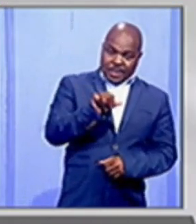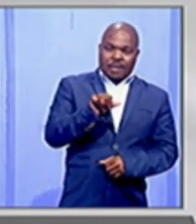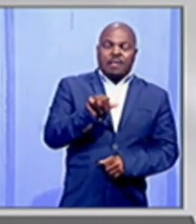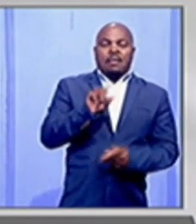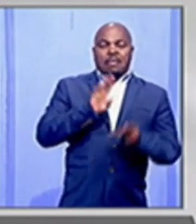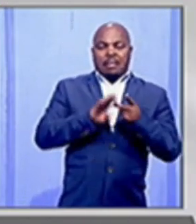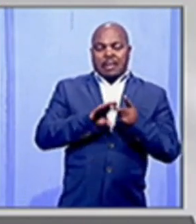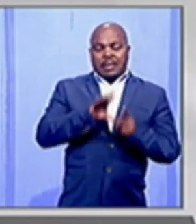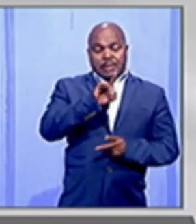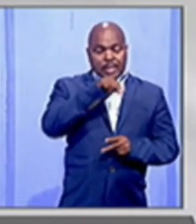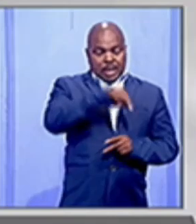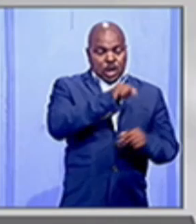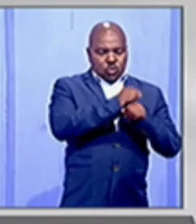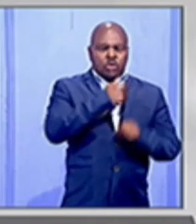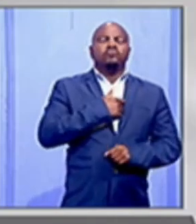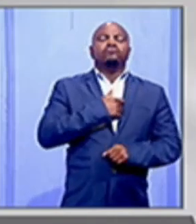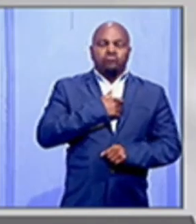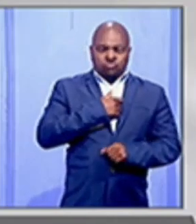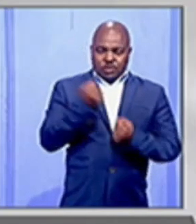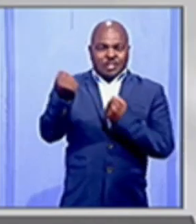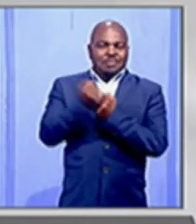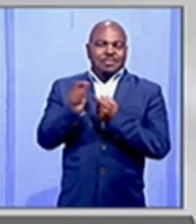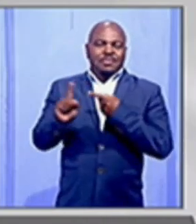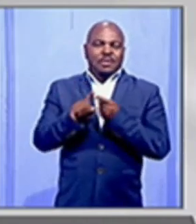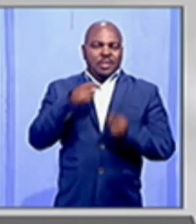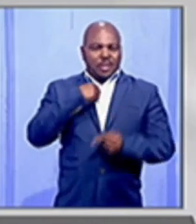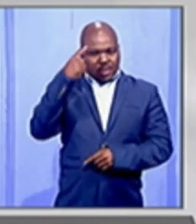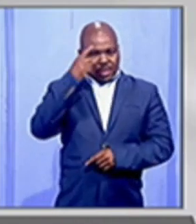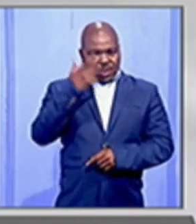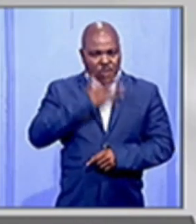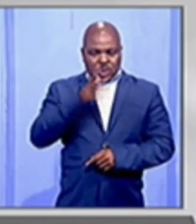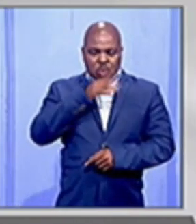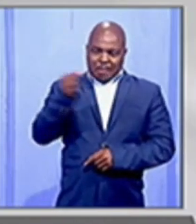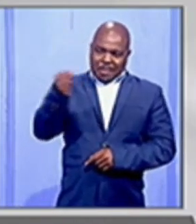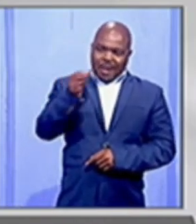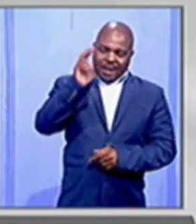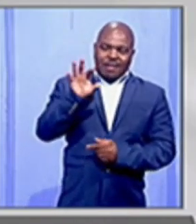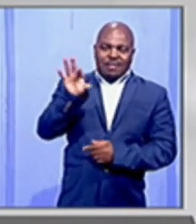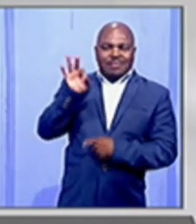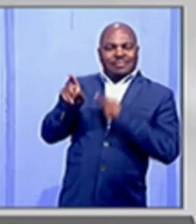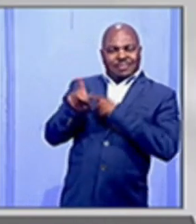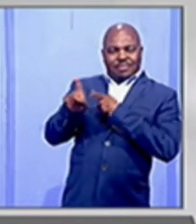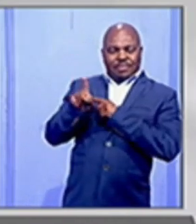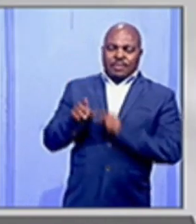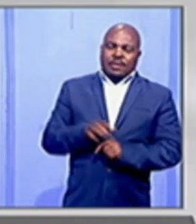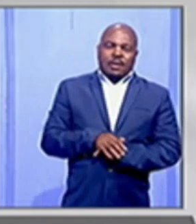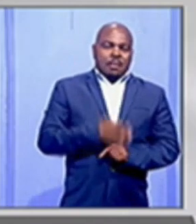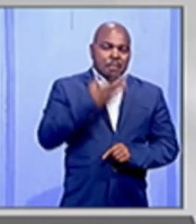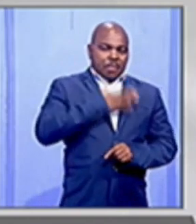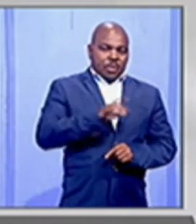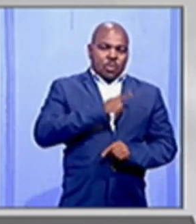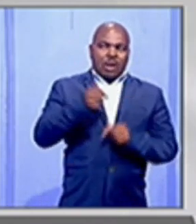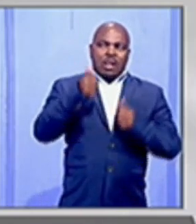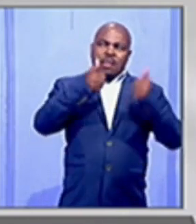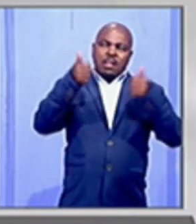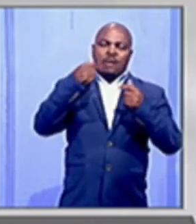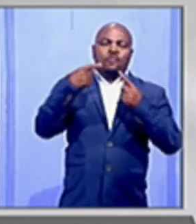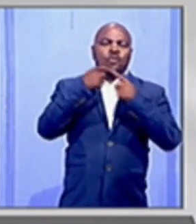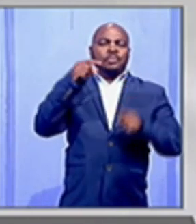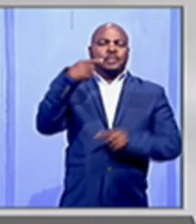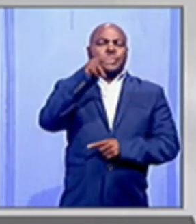la DA mono Gauteng le rulaganyang go mo dira ntlhopheng wa bomeyara ba batla gore baeteledipele ba bone ba GNU